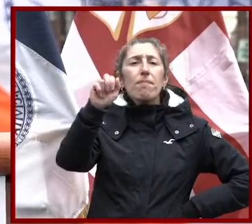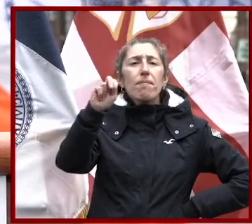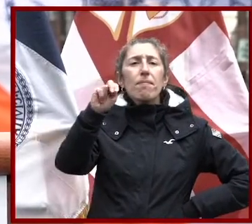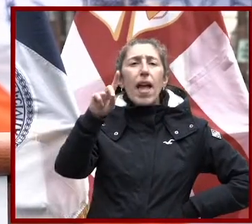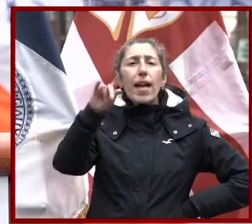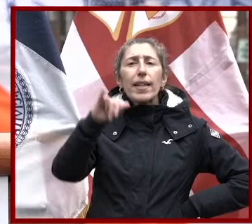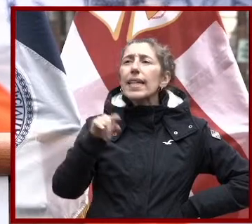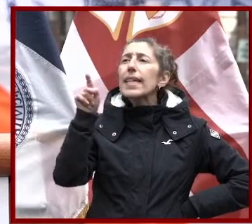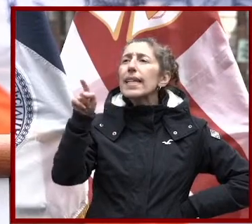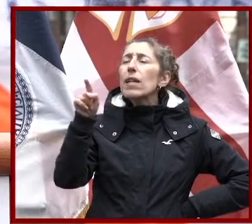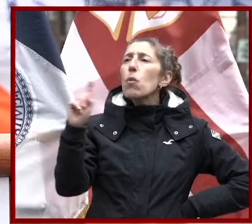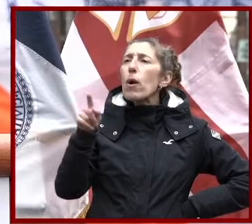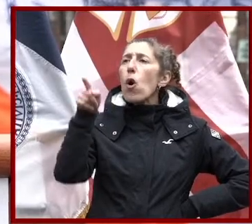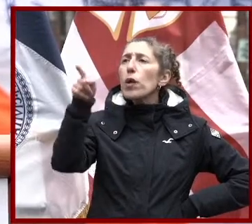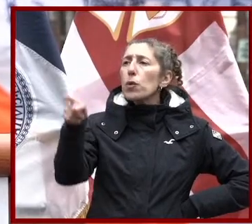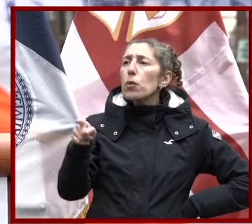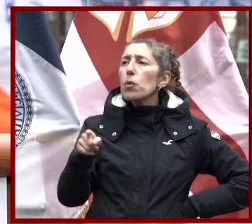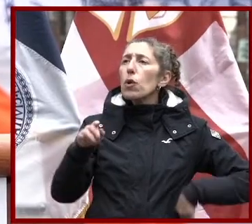do the right thing?